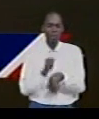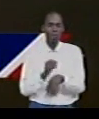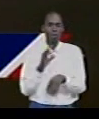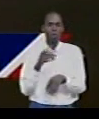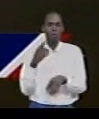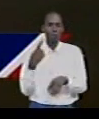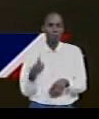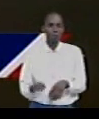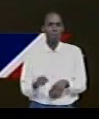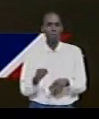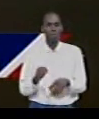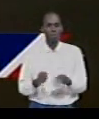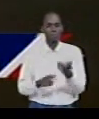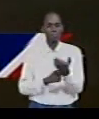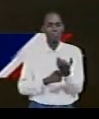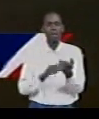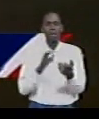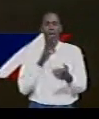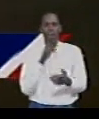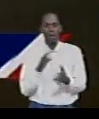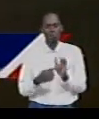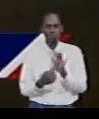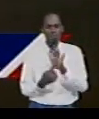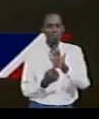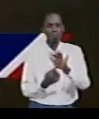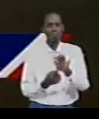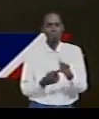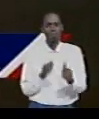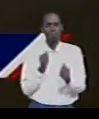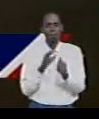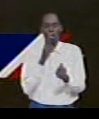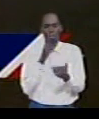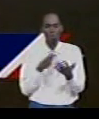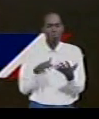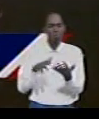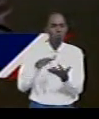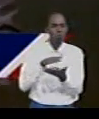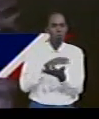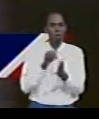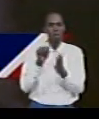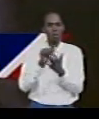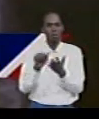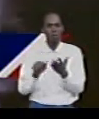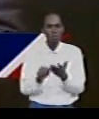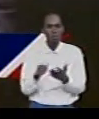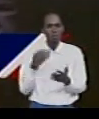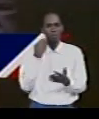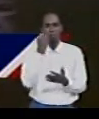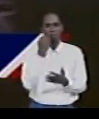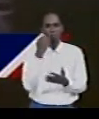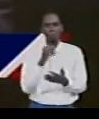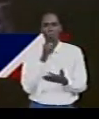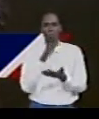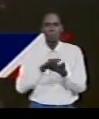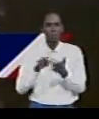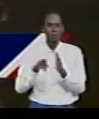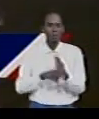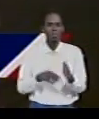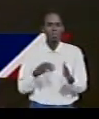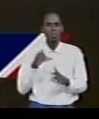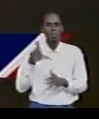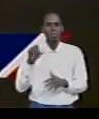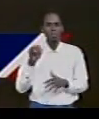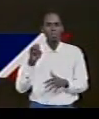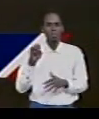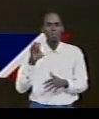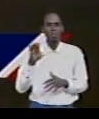manifest, which are these: adultery, fornication, uncleanness, lasciviousness. Look at verse 20. And then in